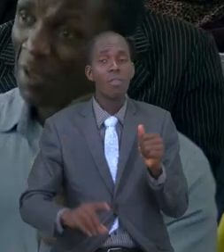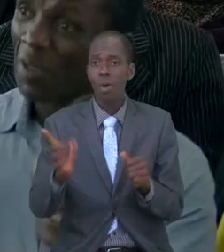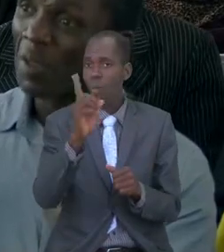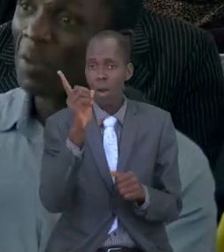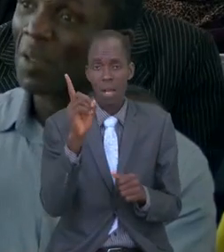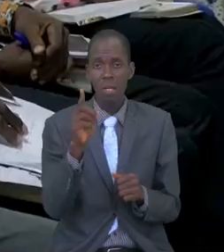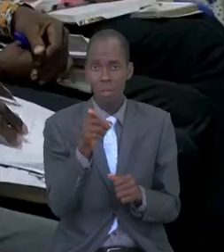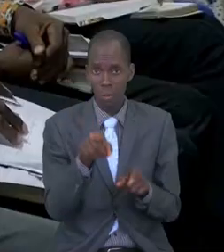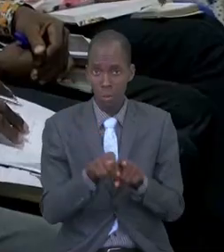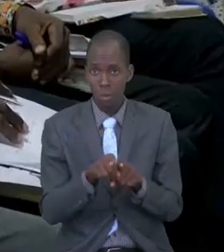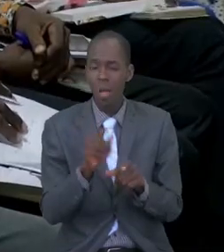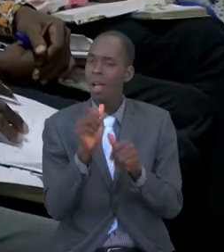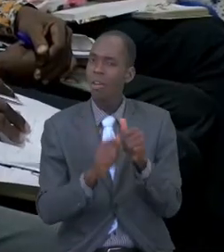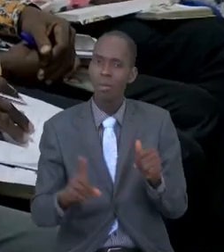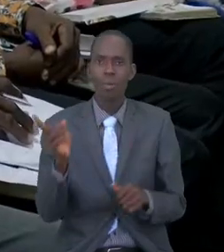Everywhere.